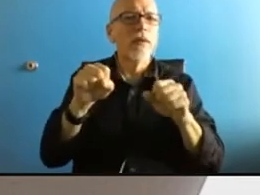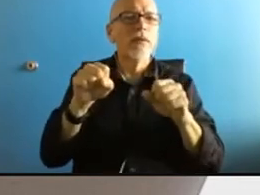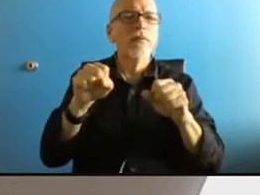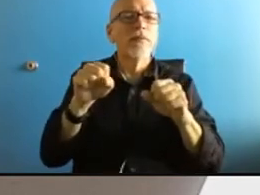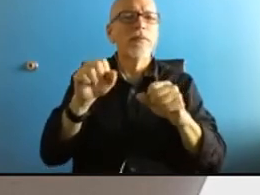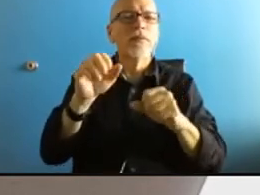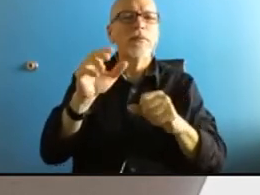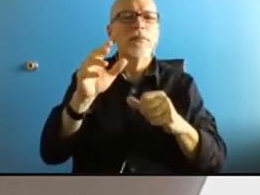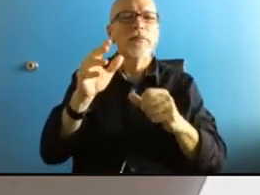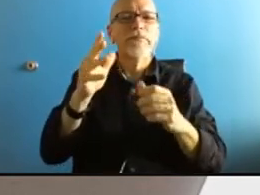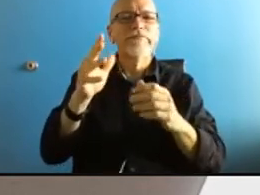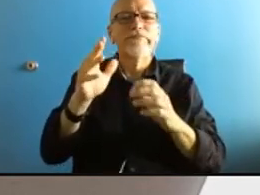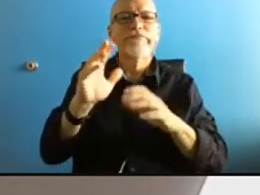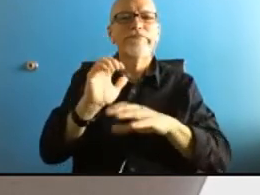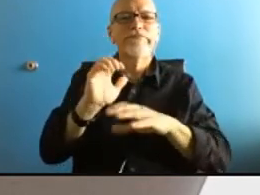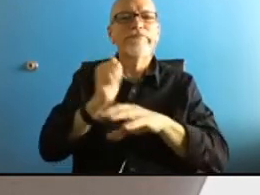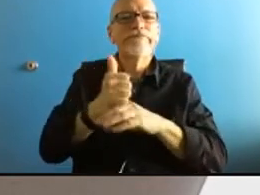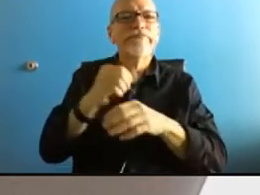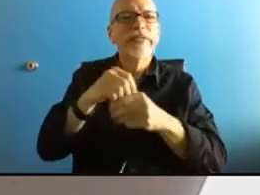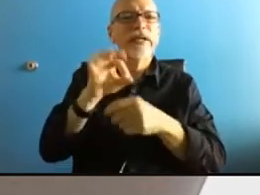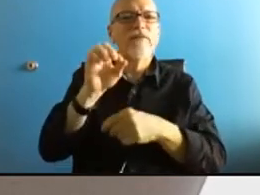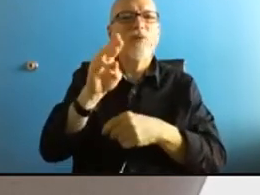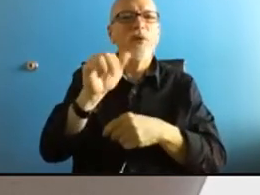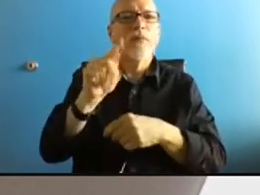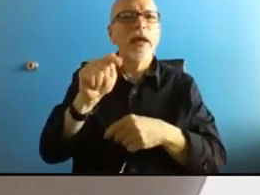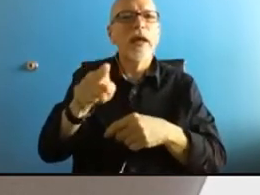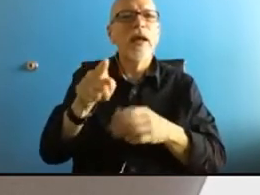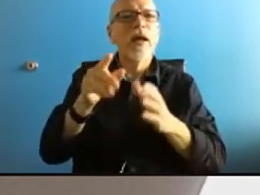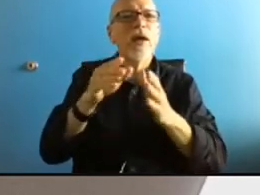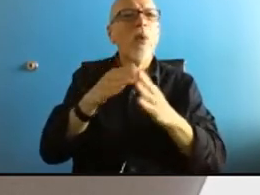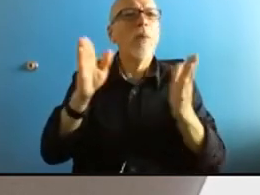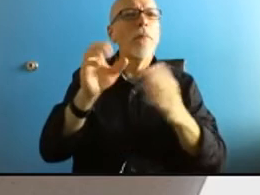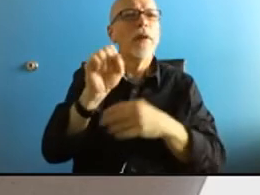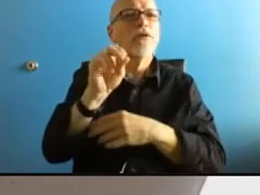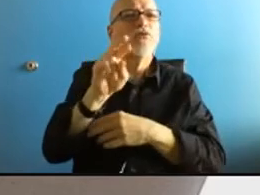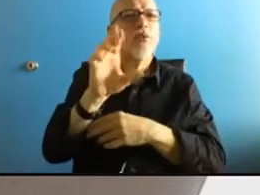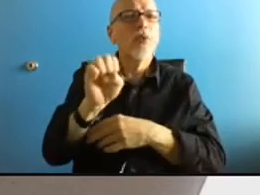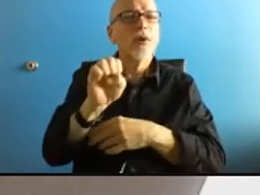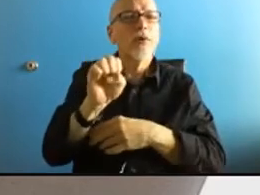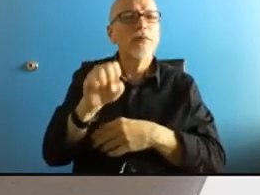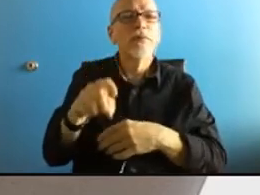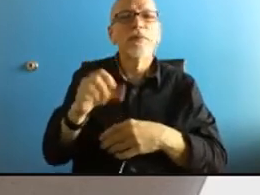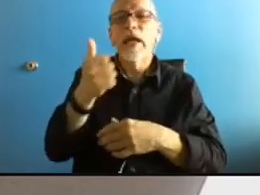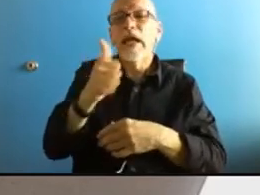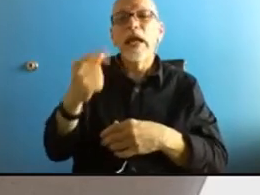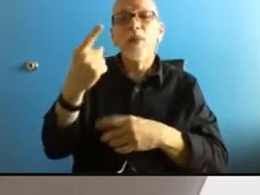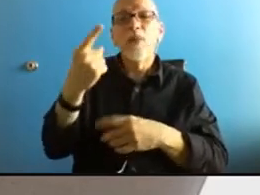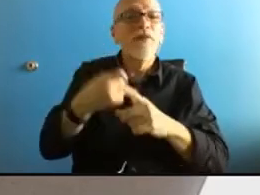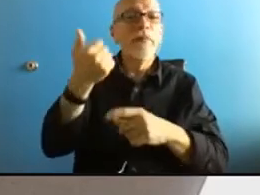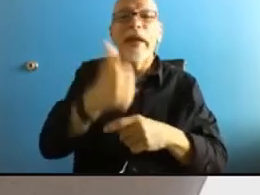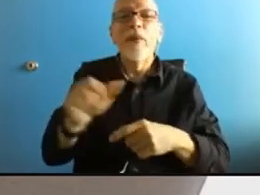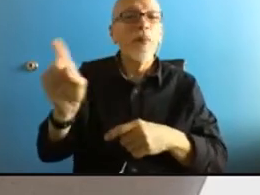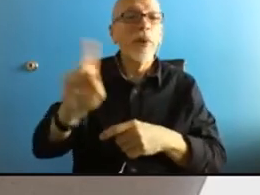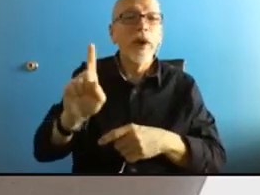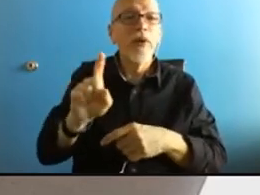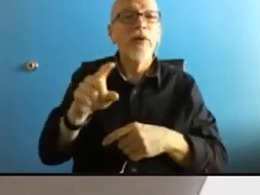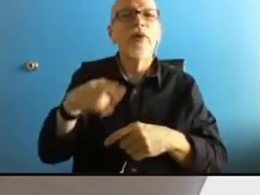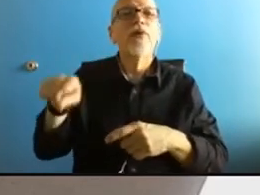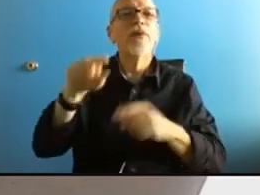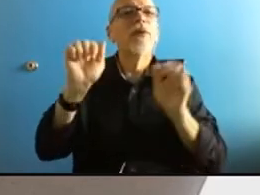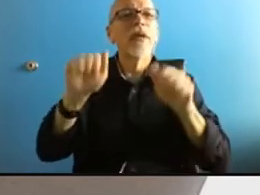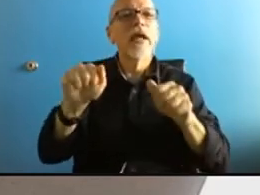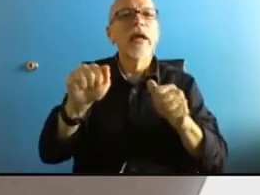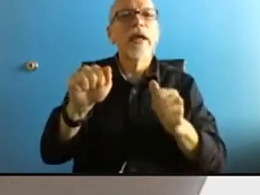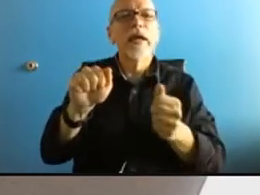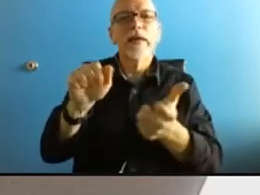put it in a format that is open source, so that anybody from anywhere has the ability to just print it